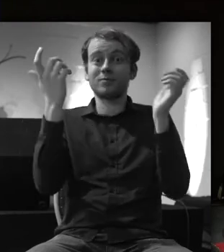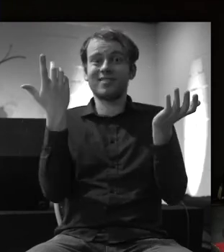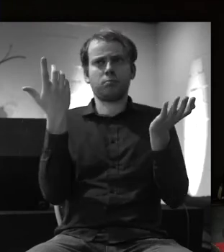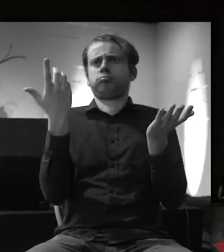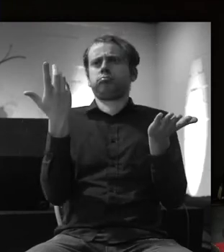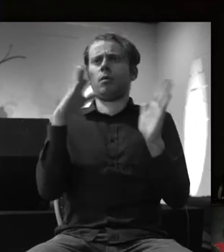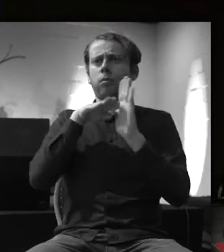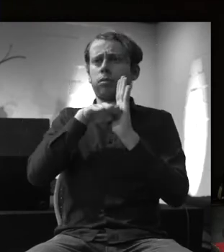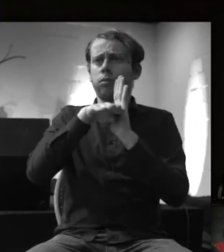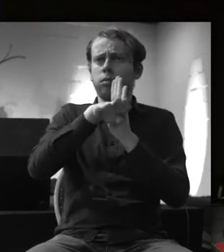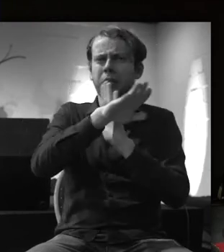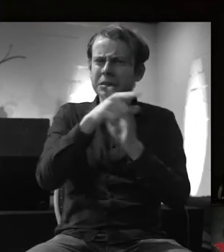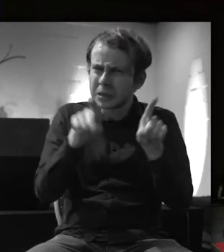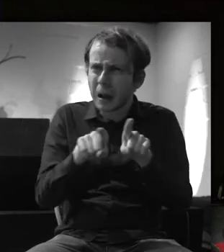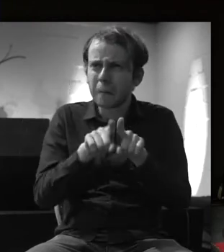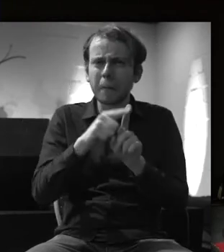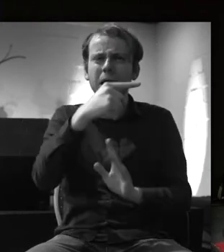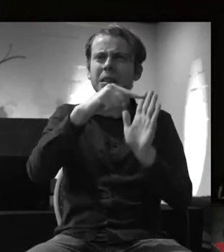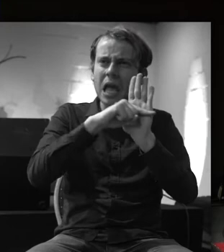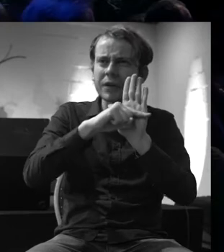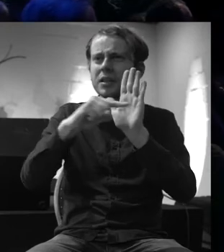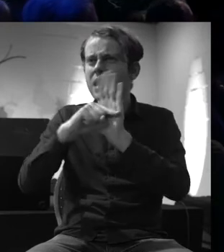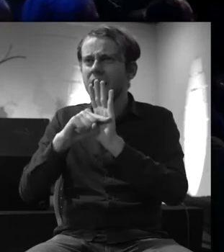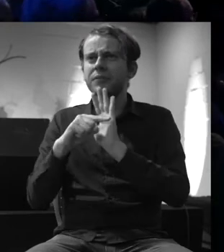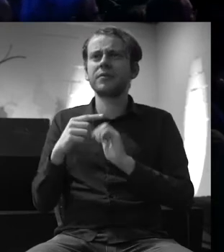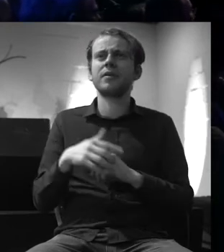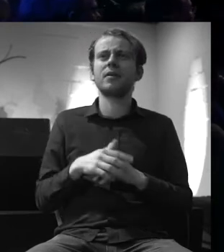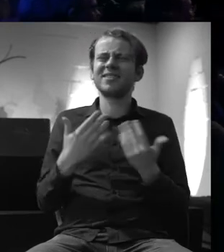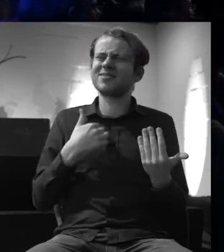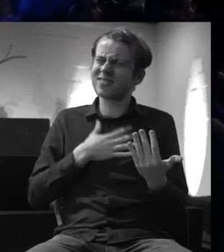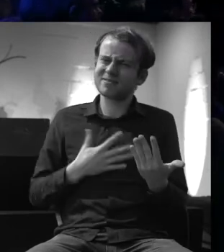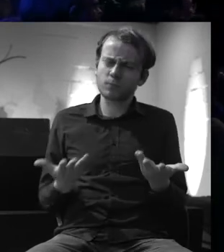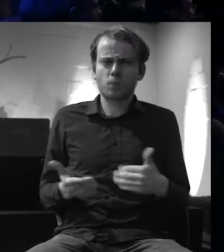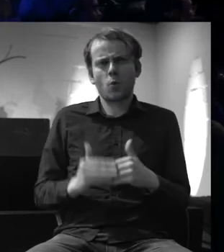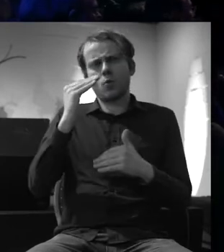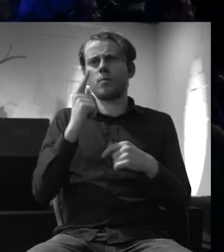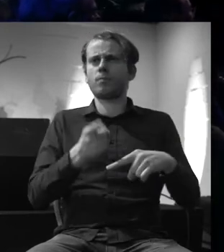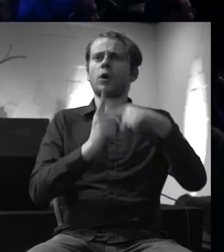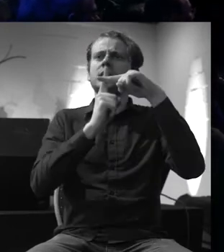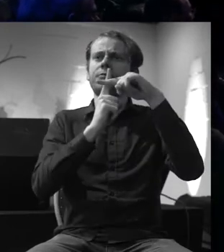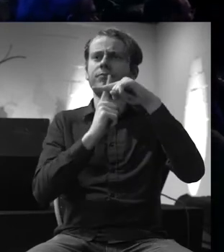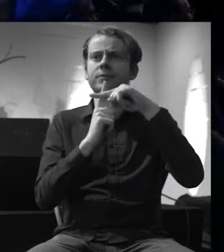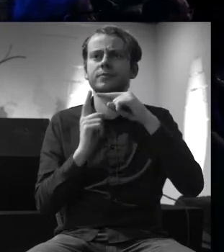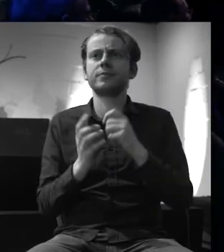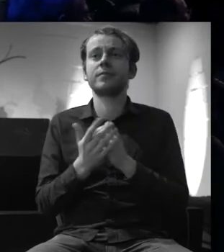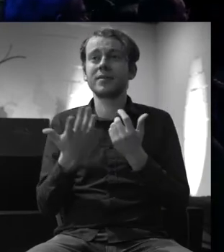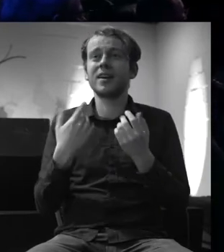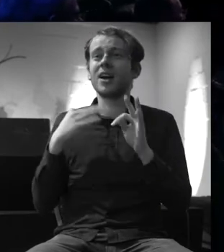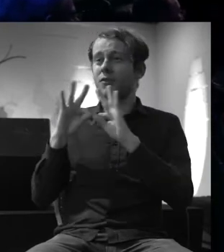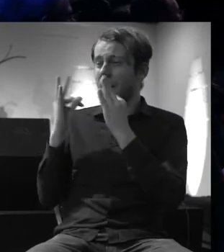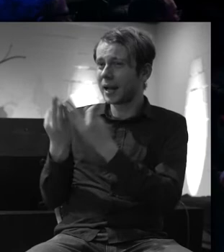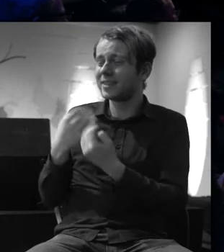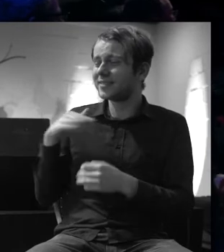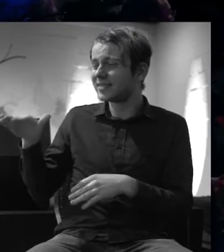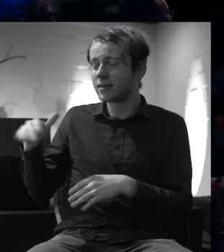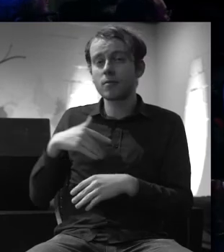Like I want to surround myself with positive thinkers, positive people. And among these people, it was like my family, my older brother, he is here, I cannot see